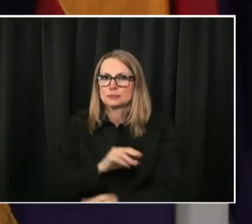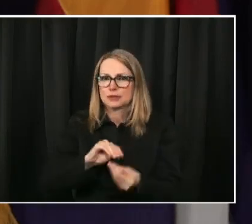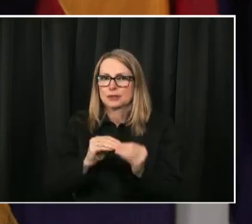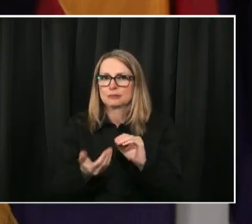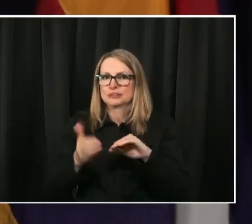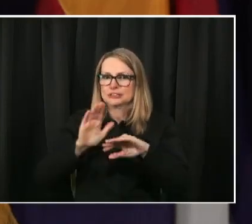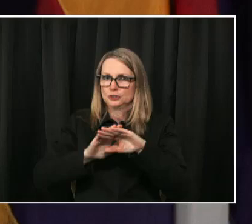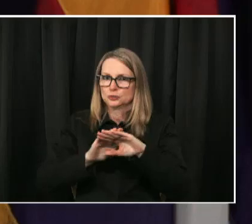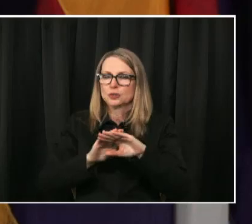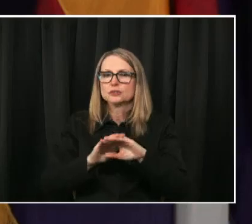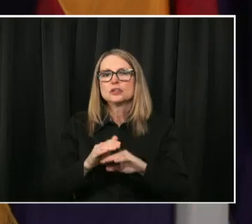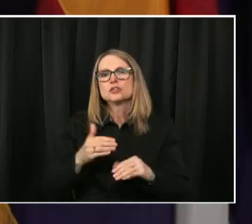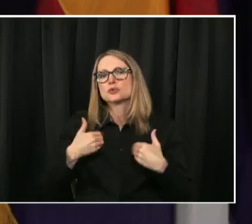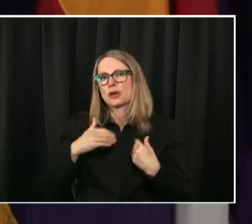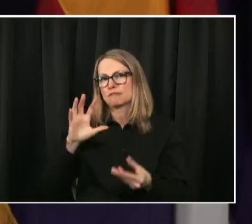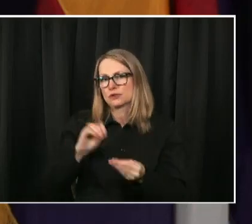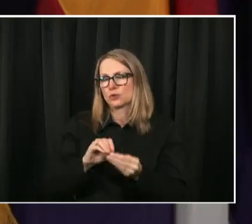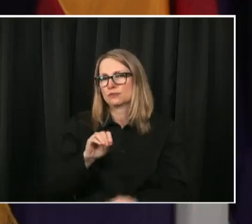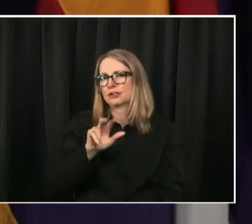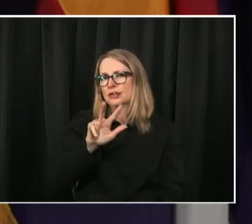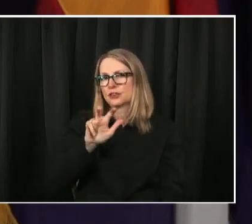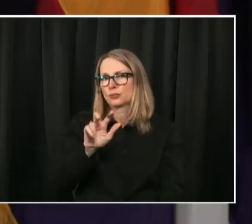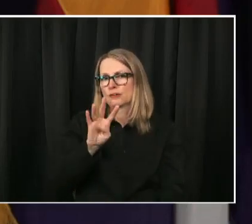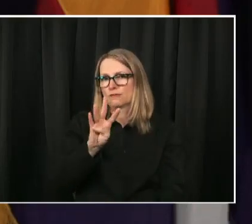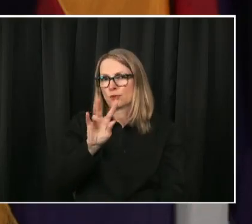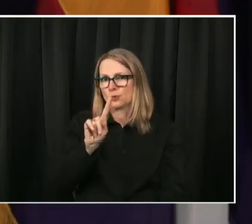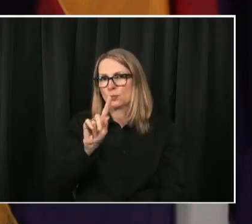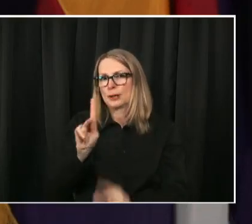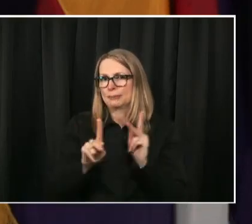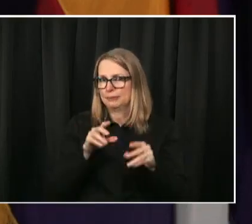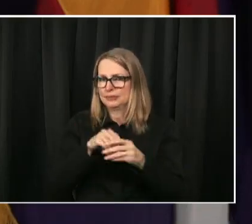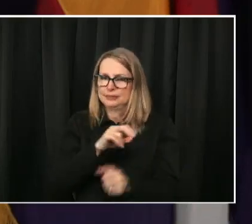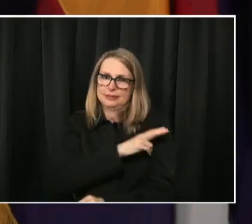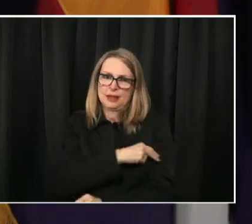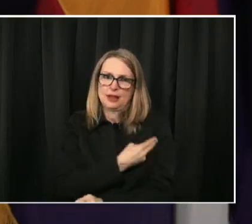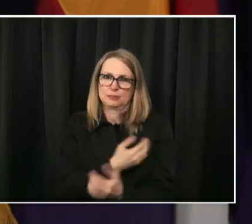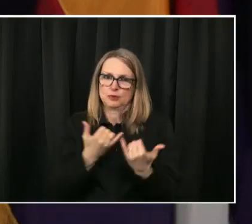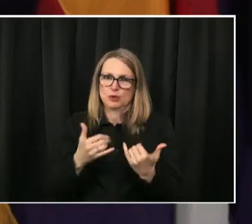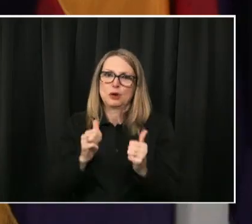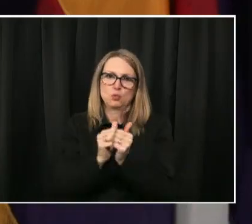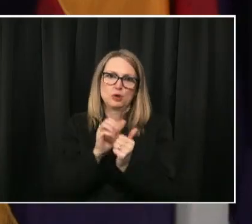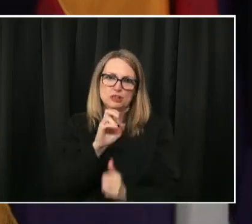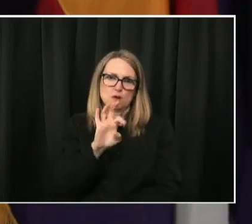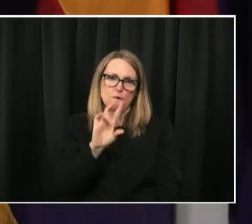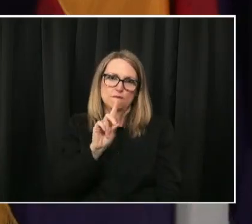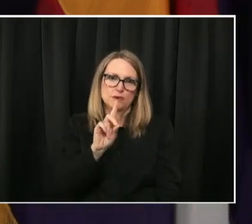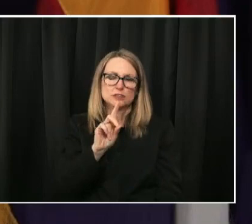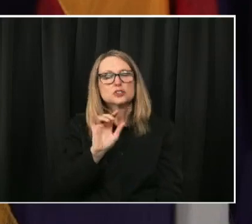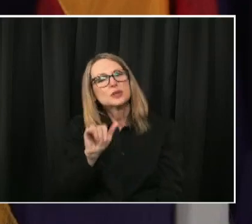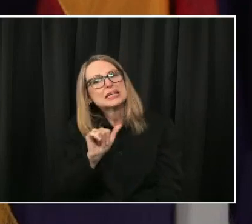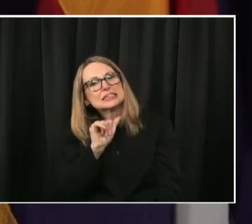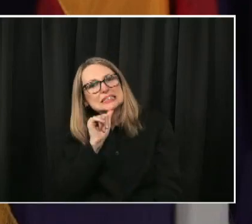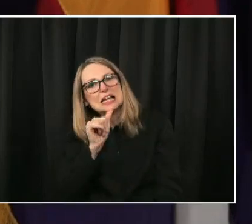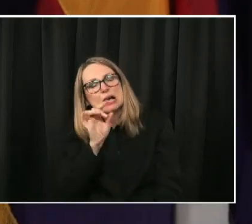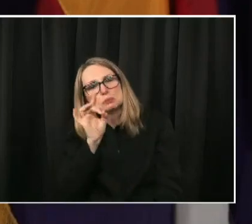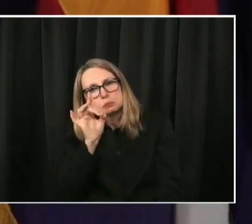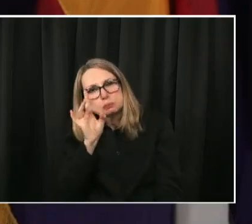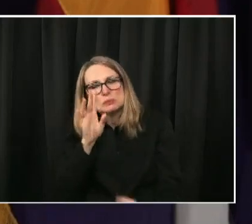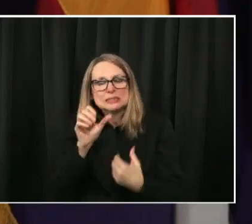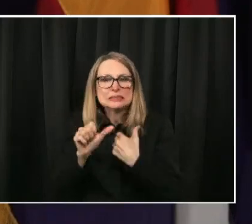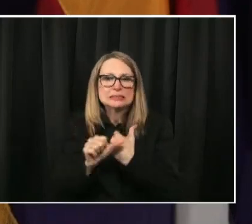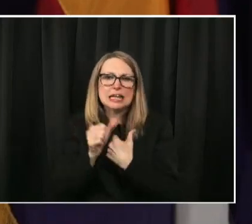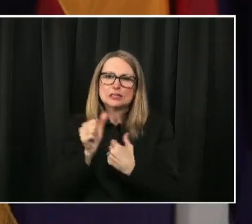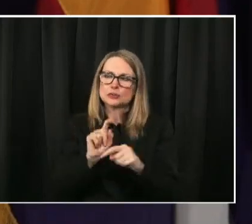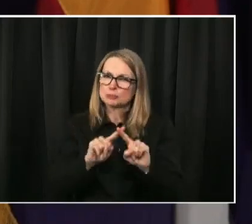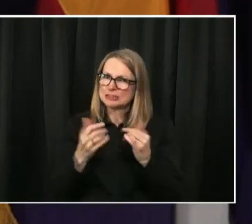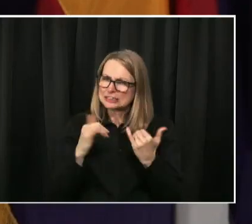hospitalizations, 341. Not an alarming number in its own right, but the trend that we're very worried about and we'll be watching the